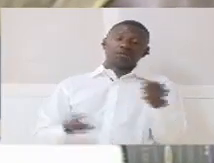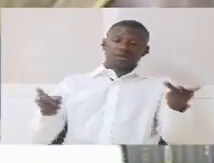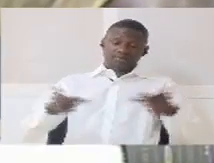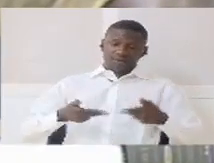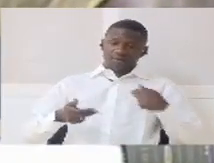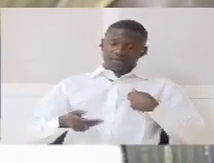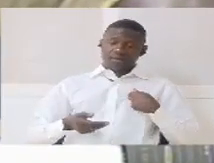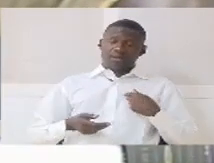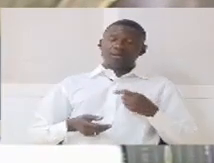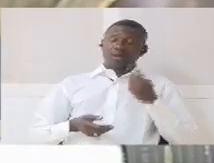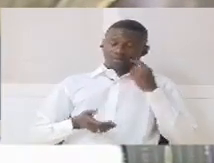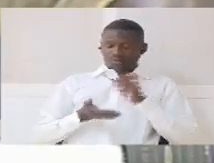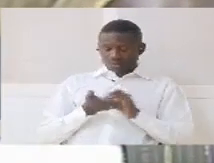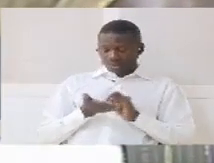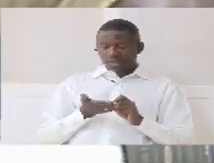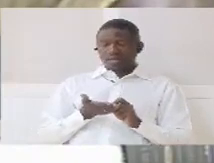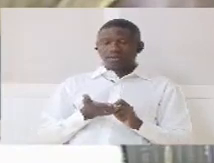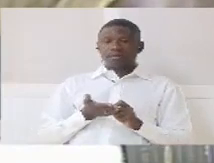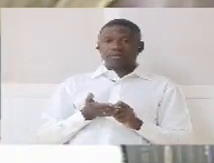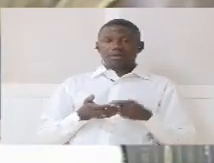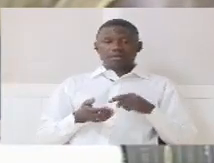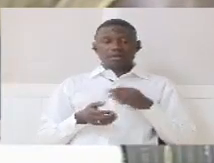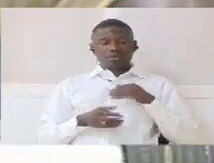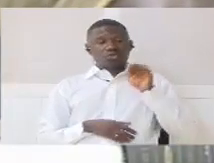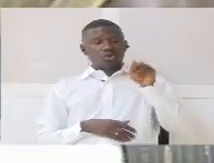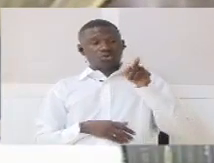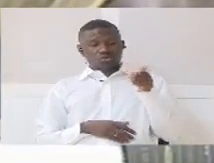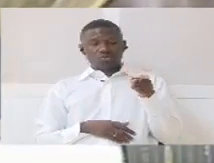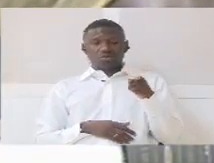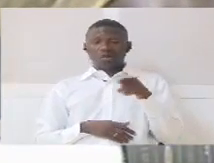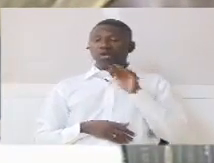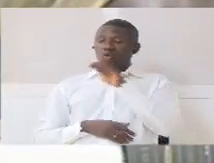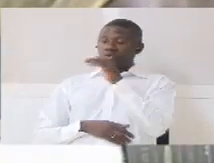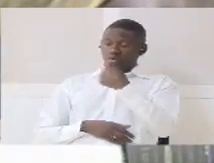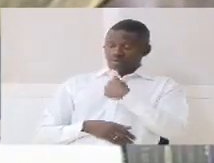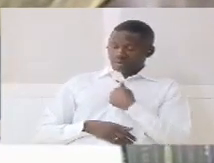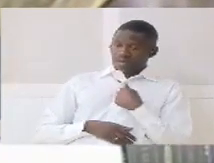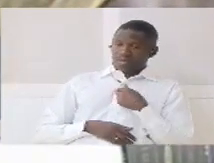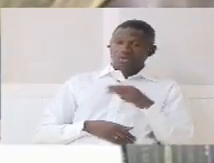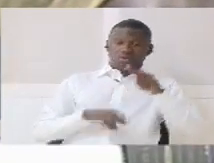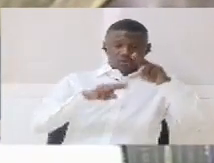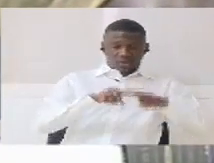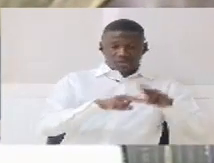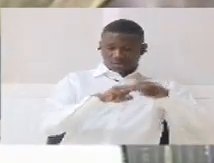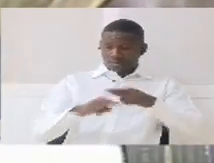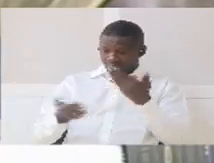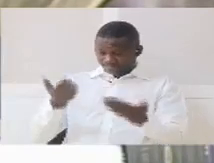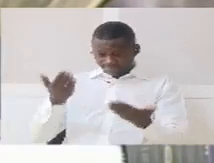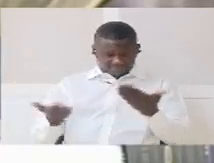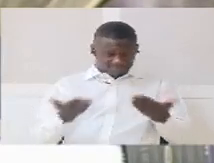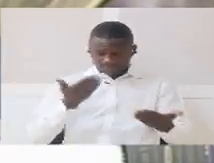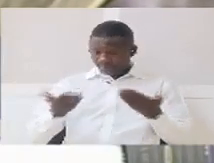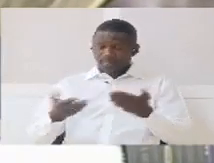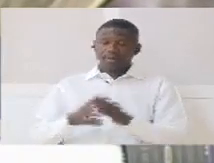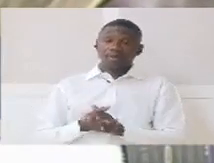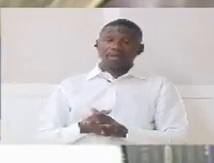I put it in writing. I'll put it in writing. You call. They will call you. Young call. They will call me. We will sit and they will look at